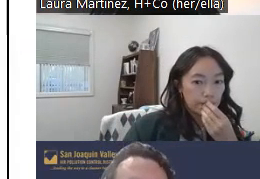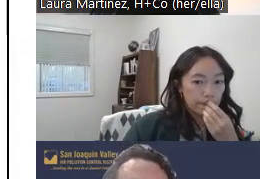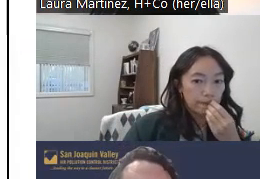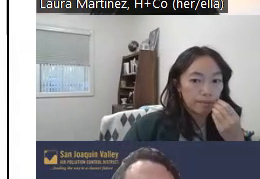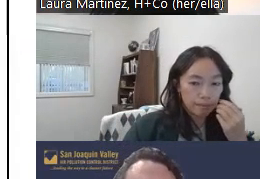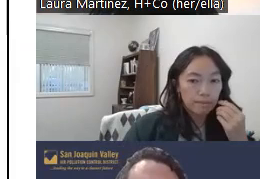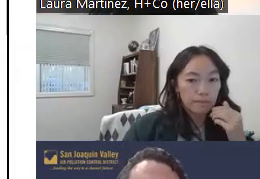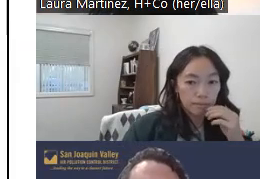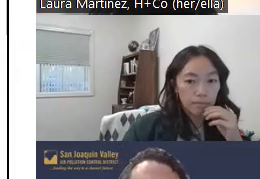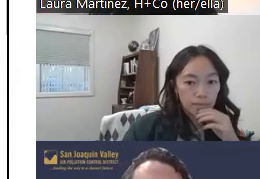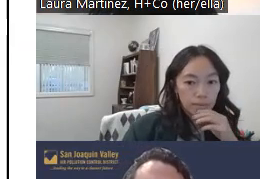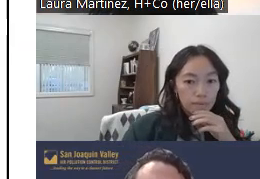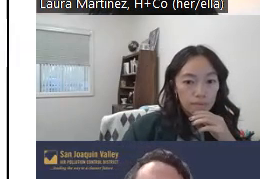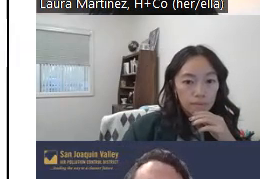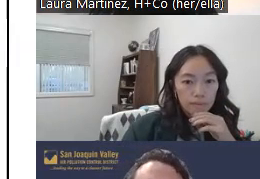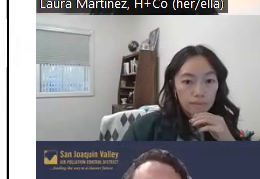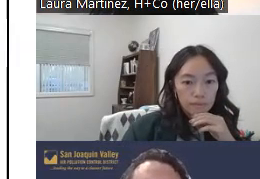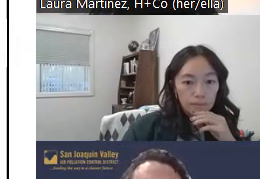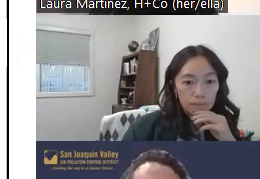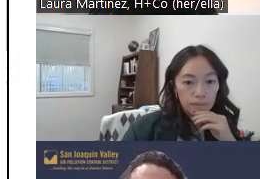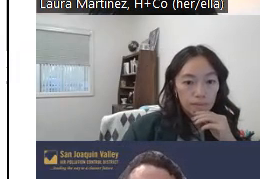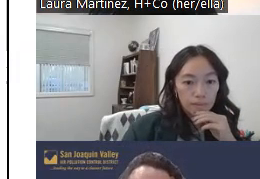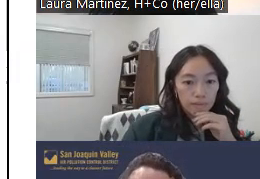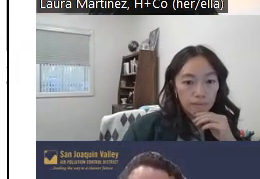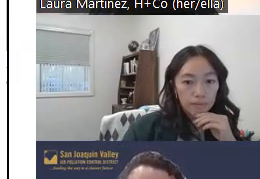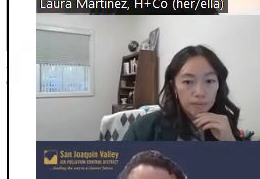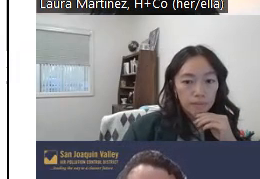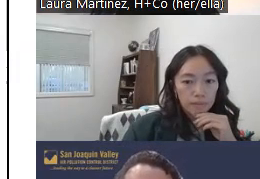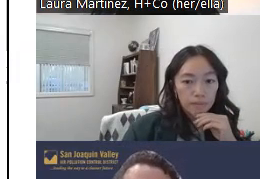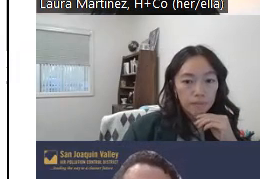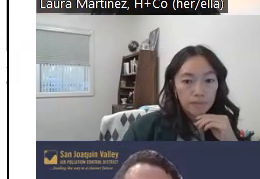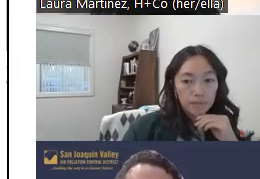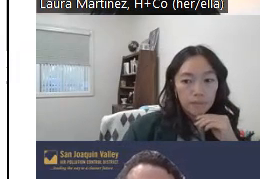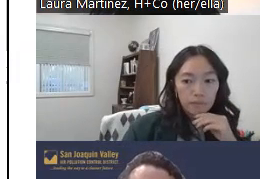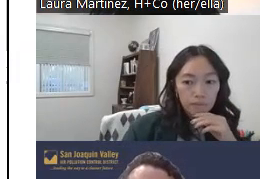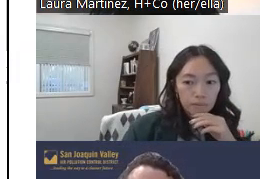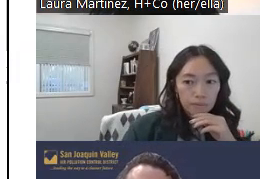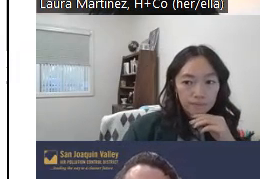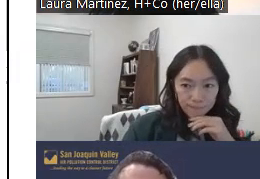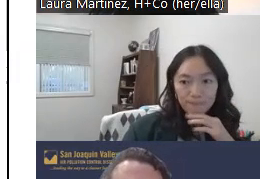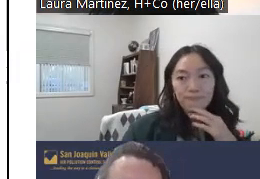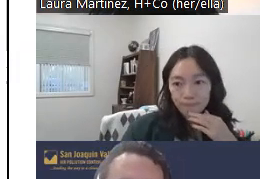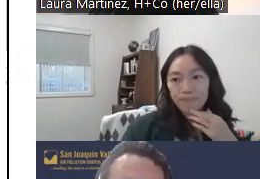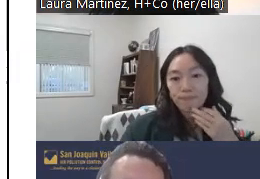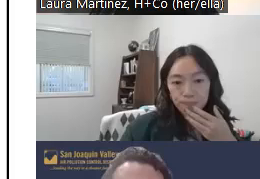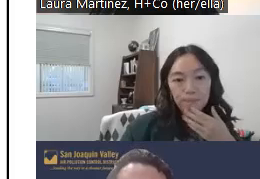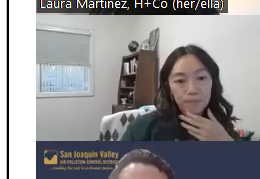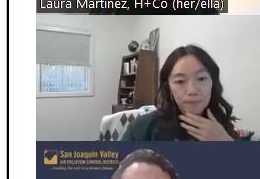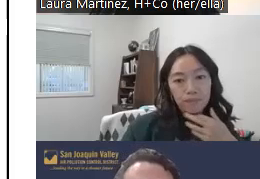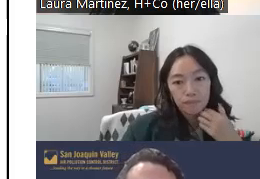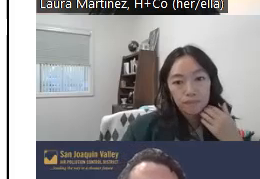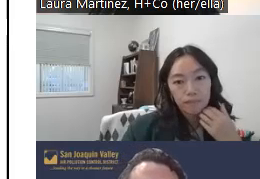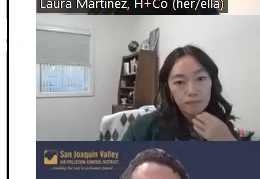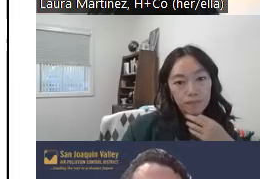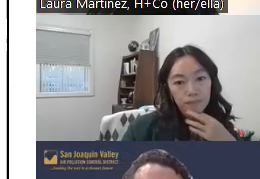monitor. So that would be the update here on the implementation status. There are still two other pending sites you can see